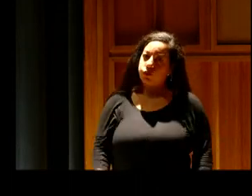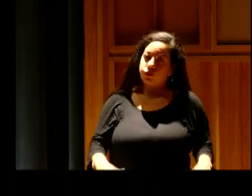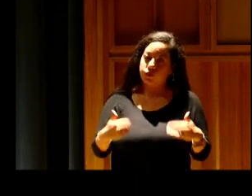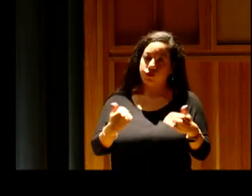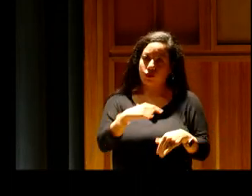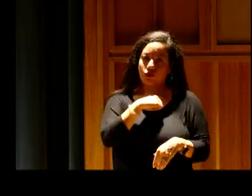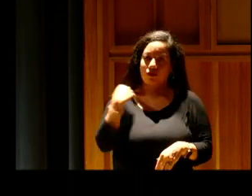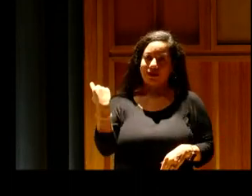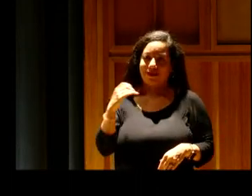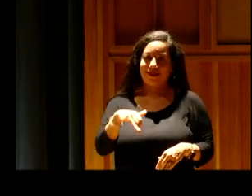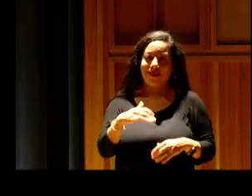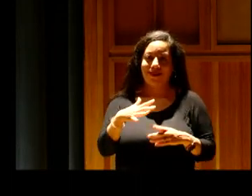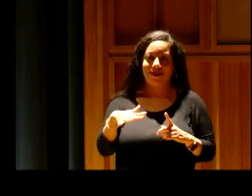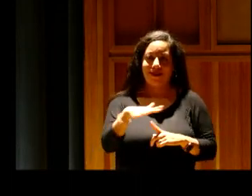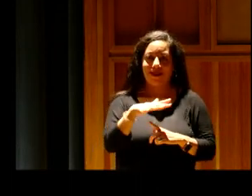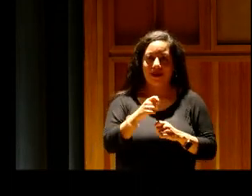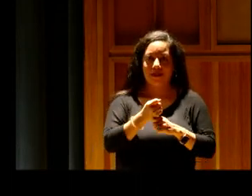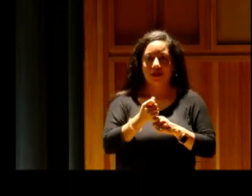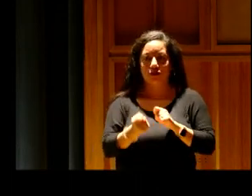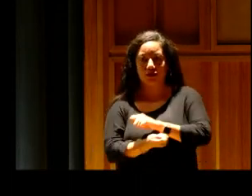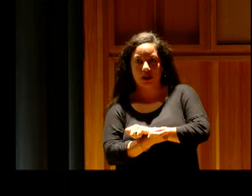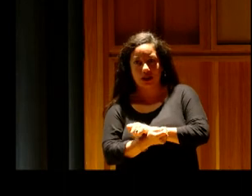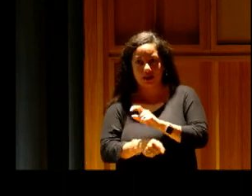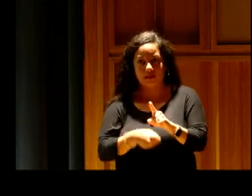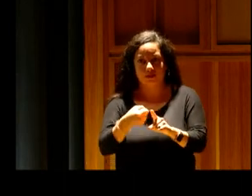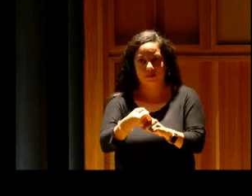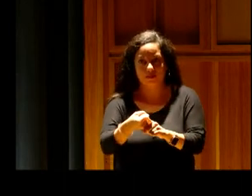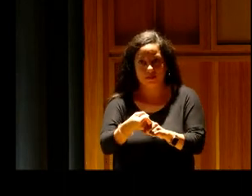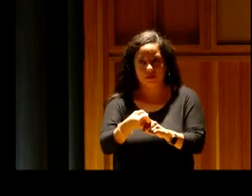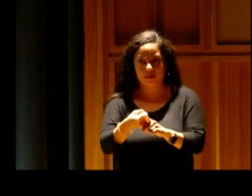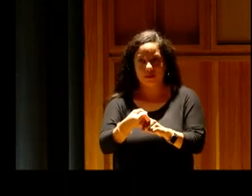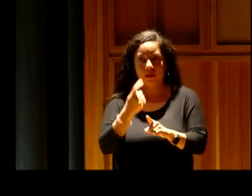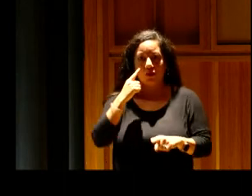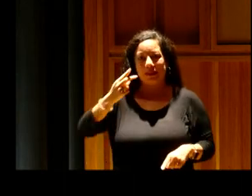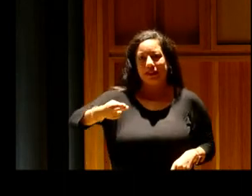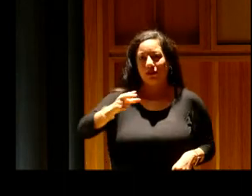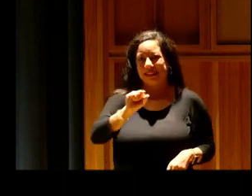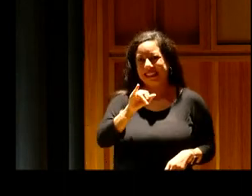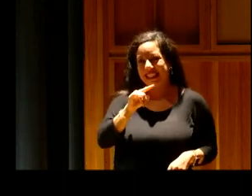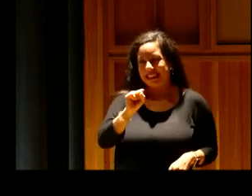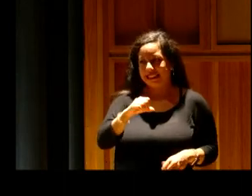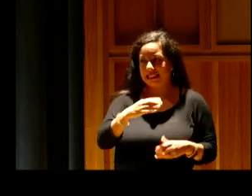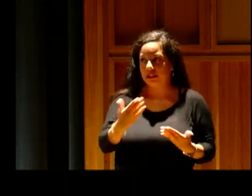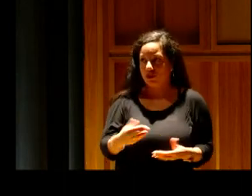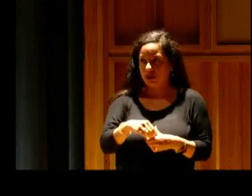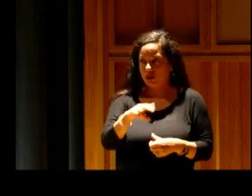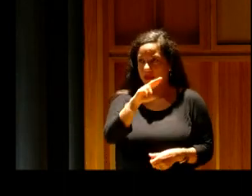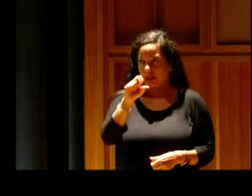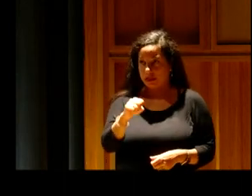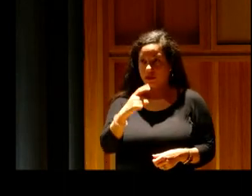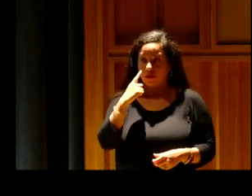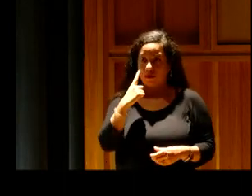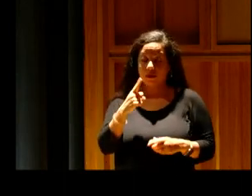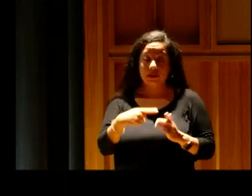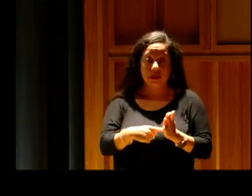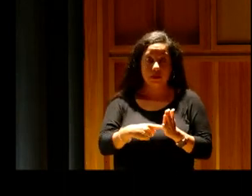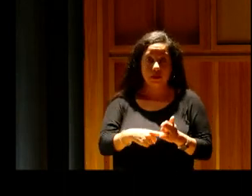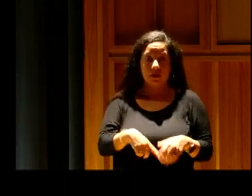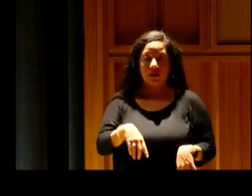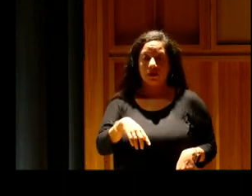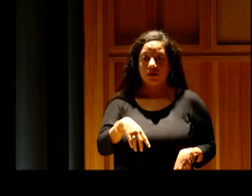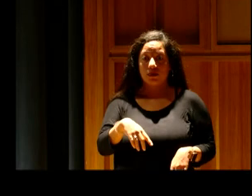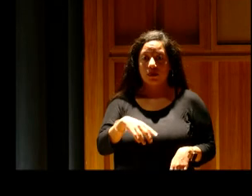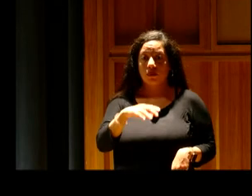change poses to historic sites in the United States, including